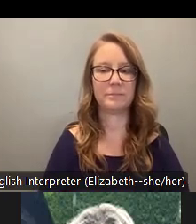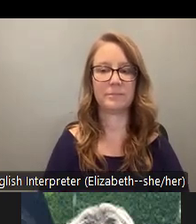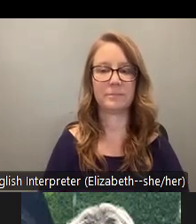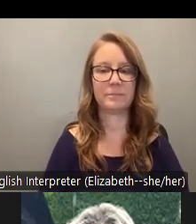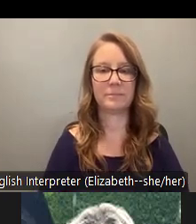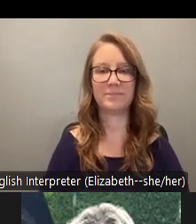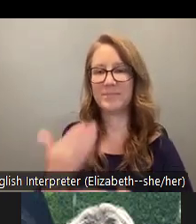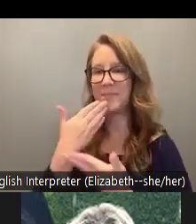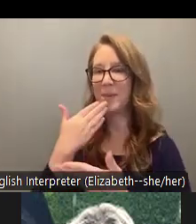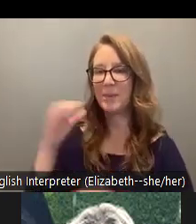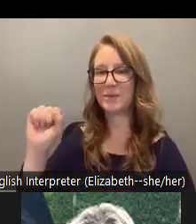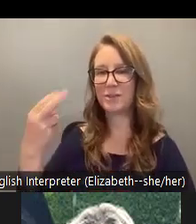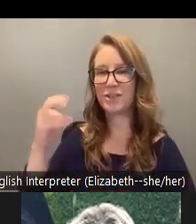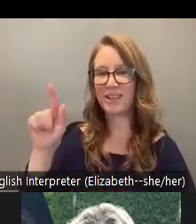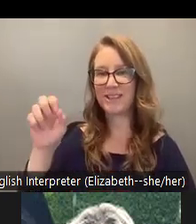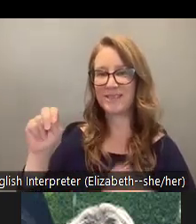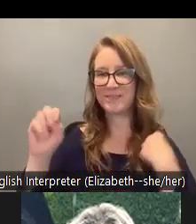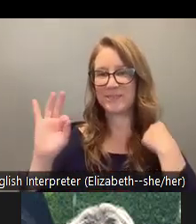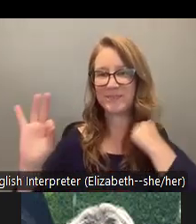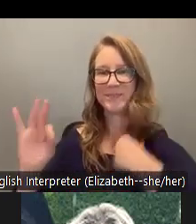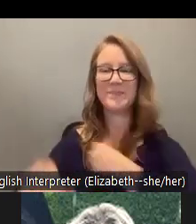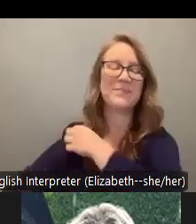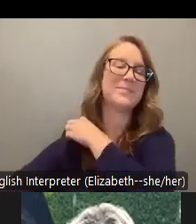Thanks, Sheldon. I appreciate that.